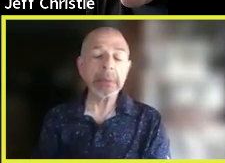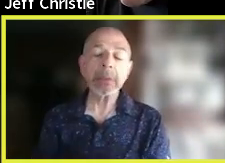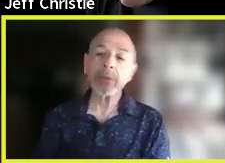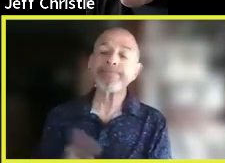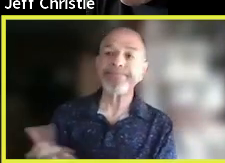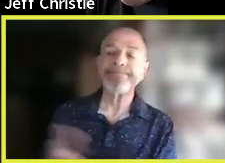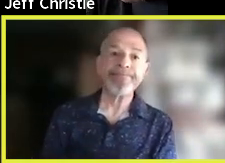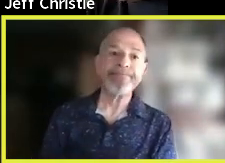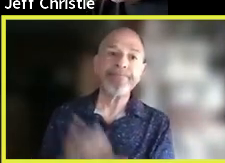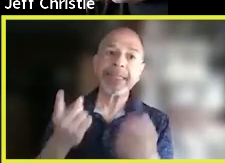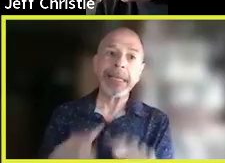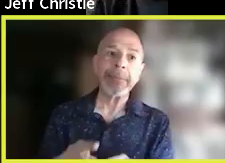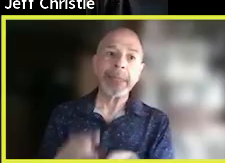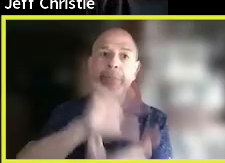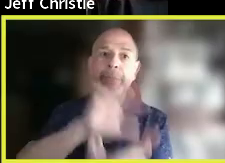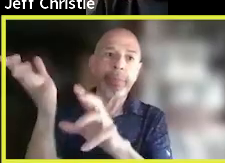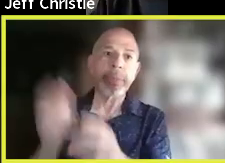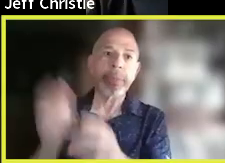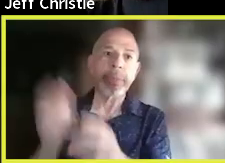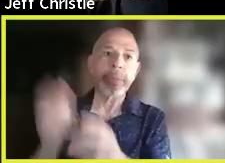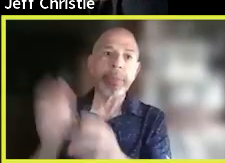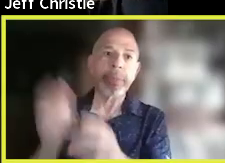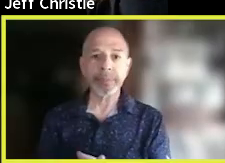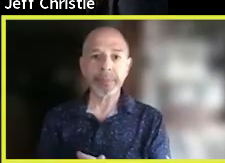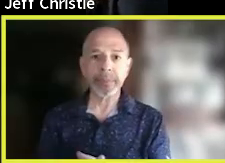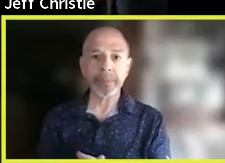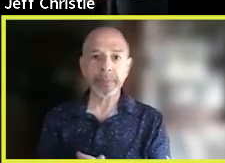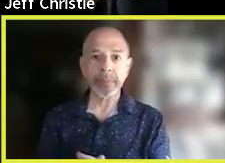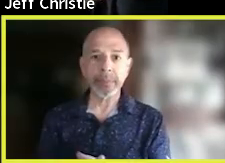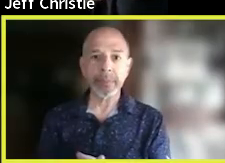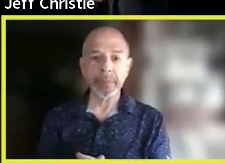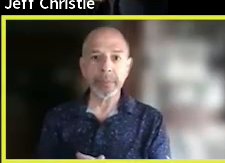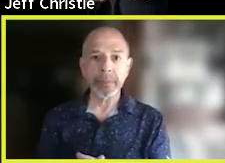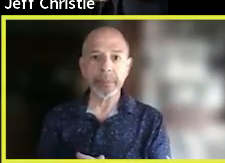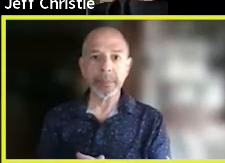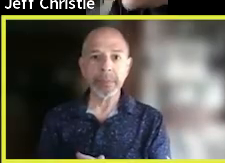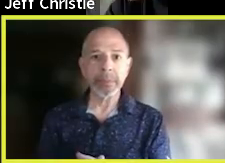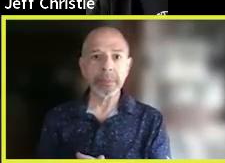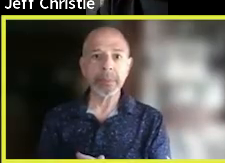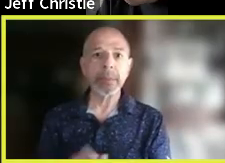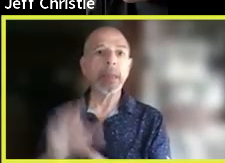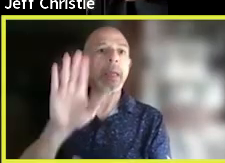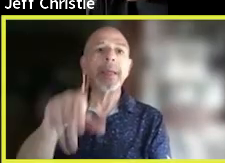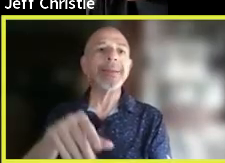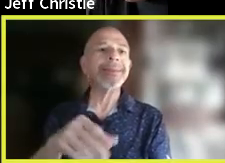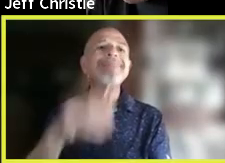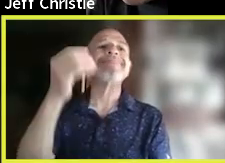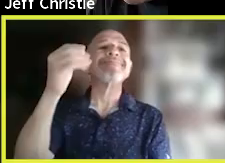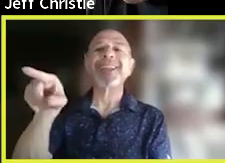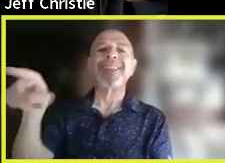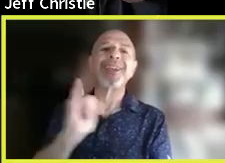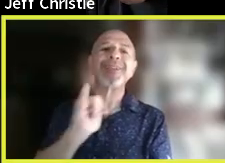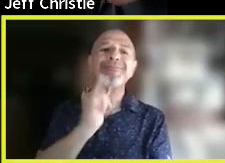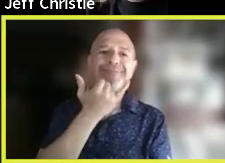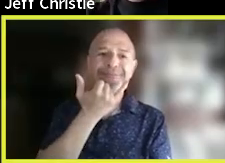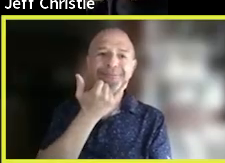they texted me again, and they flipped it over and said, oh, never mind, it's in English as well. And I'm like, we have worked